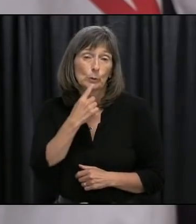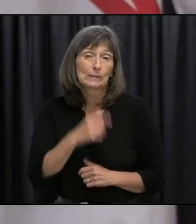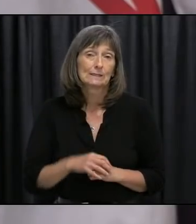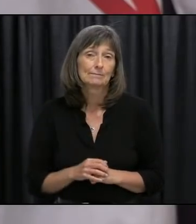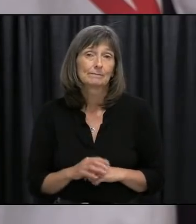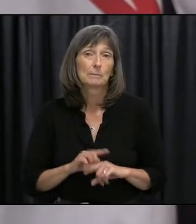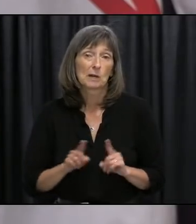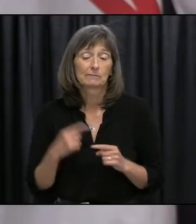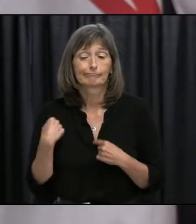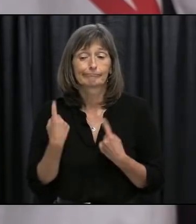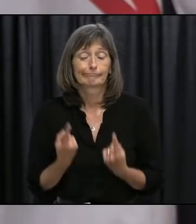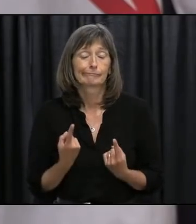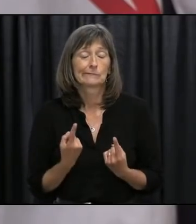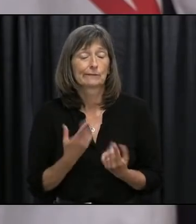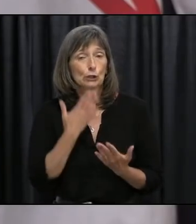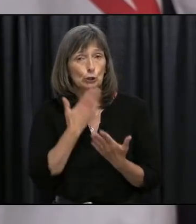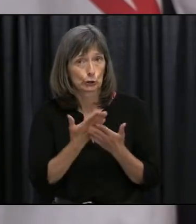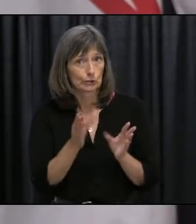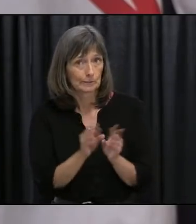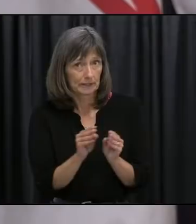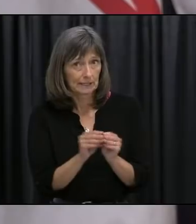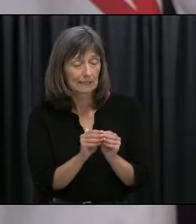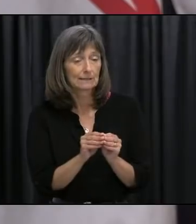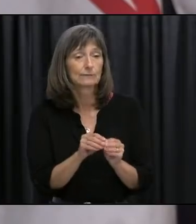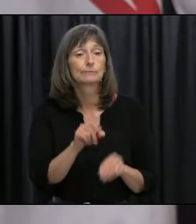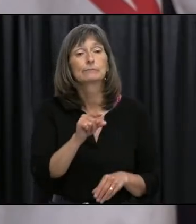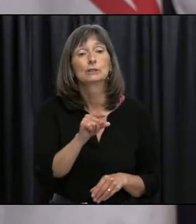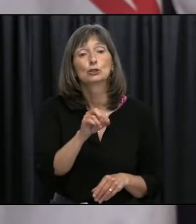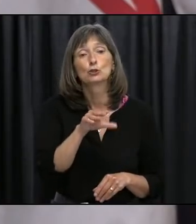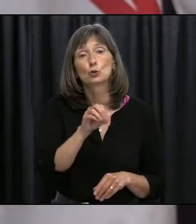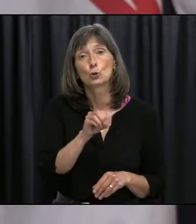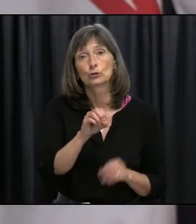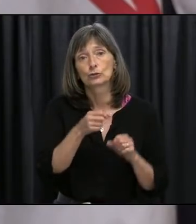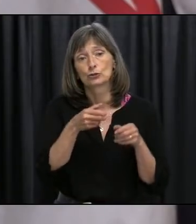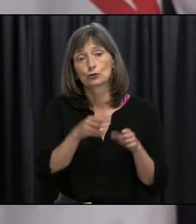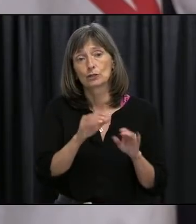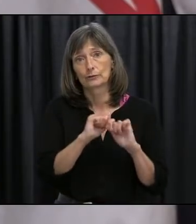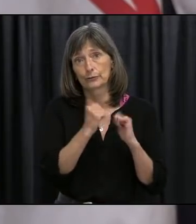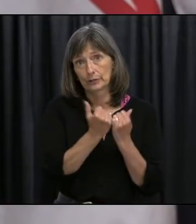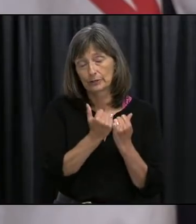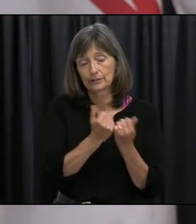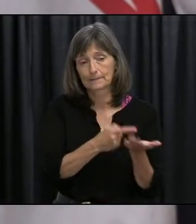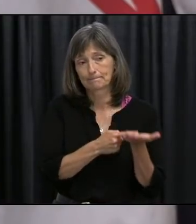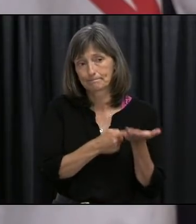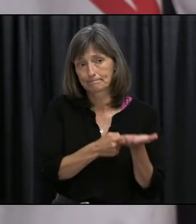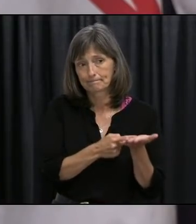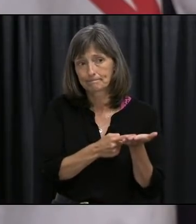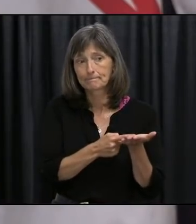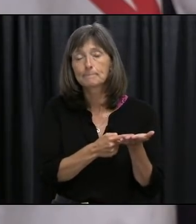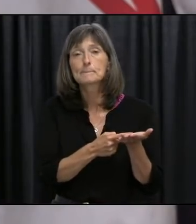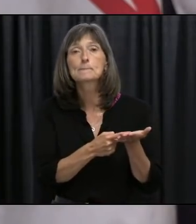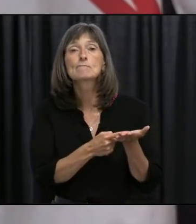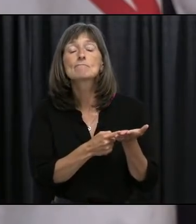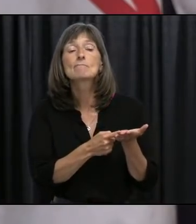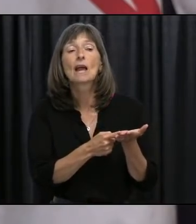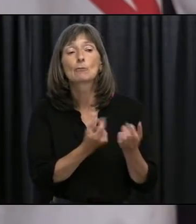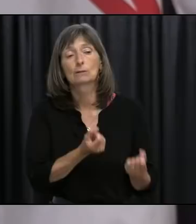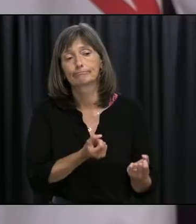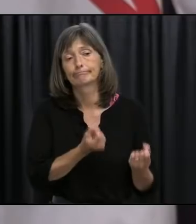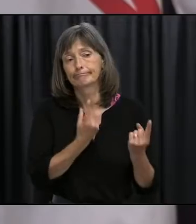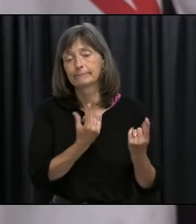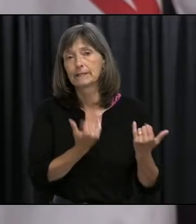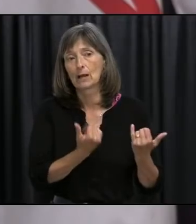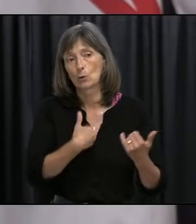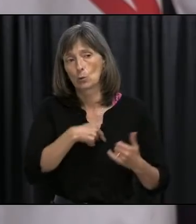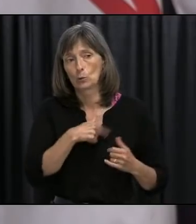productive meetings with the George Street Association. I think we've come to an understanding of